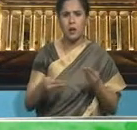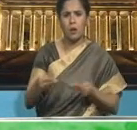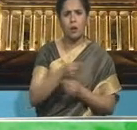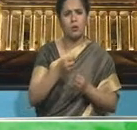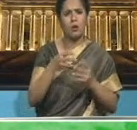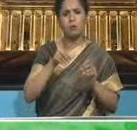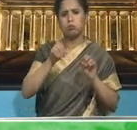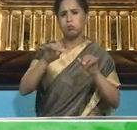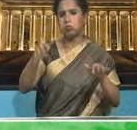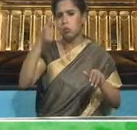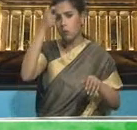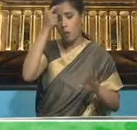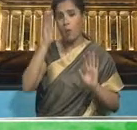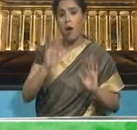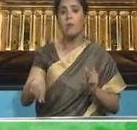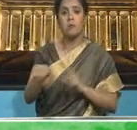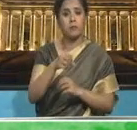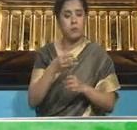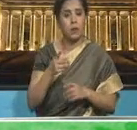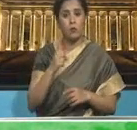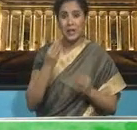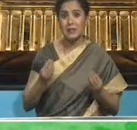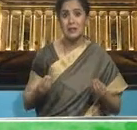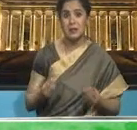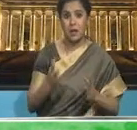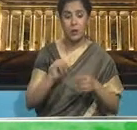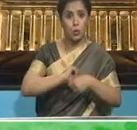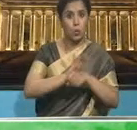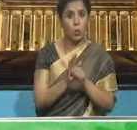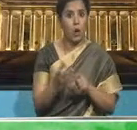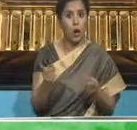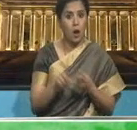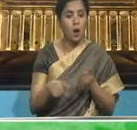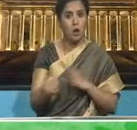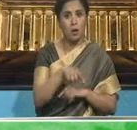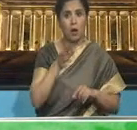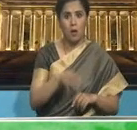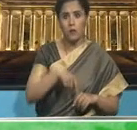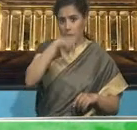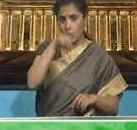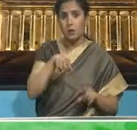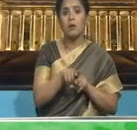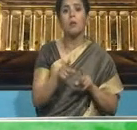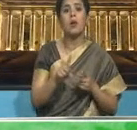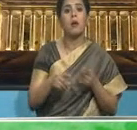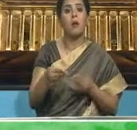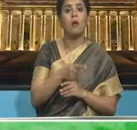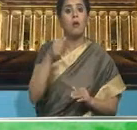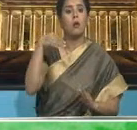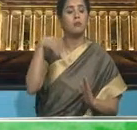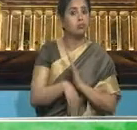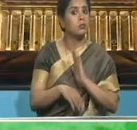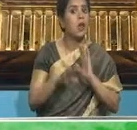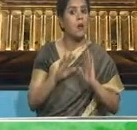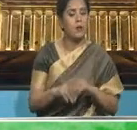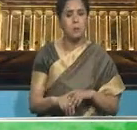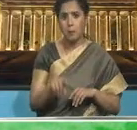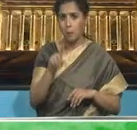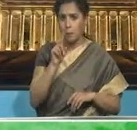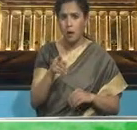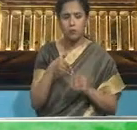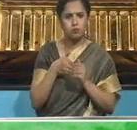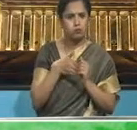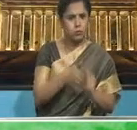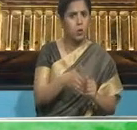world. In its initial phase, COVID-19 also hurt India's economy badly. Yet, guided